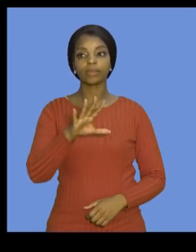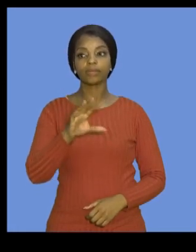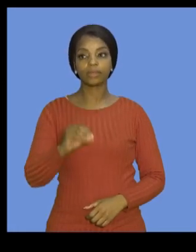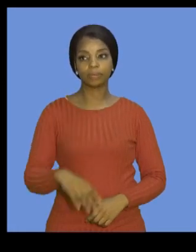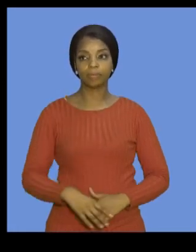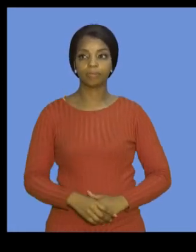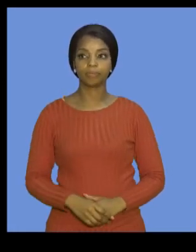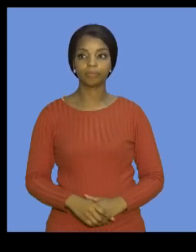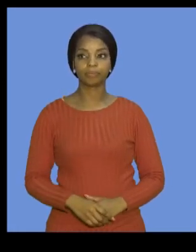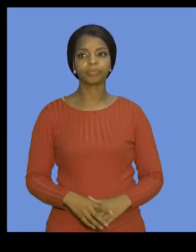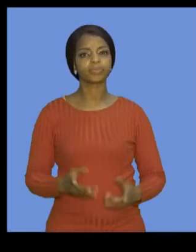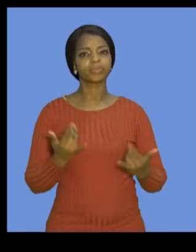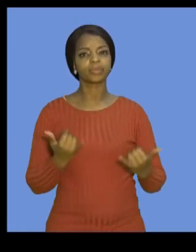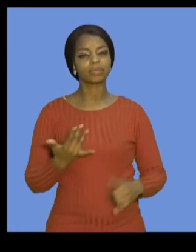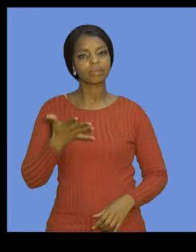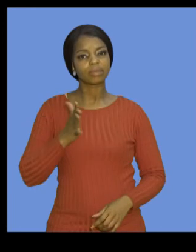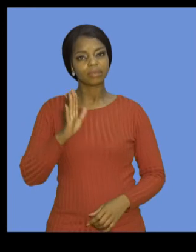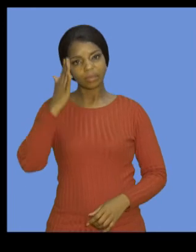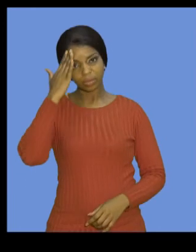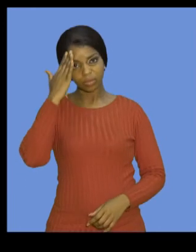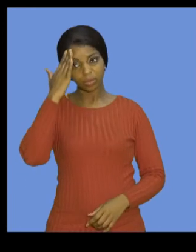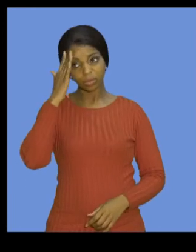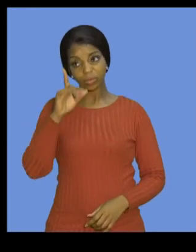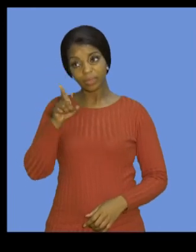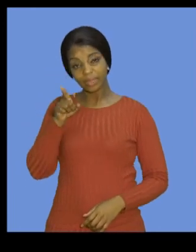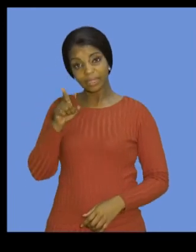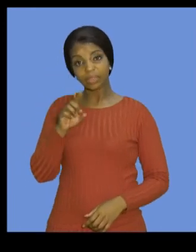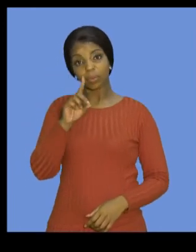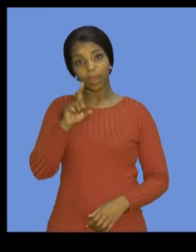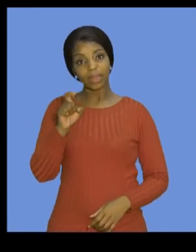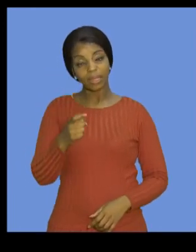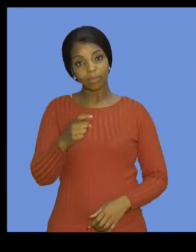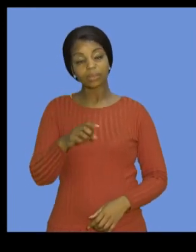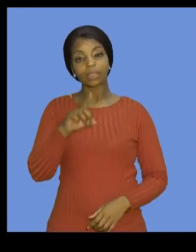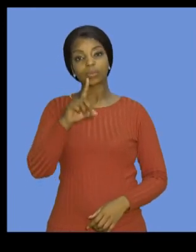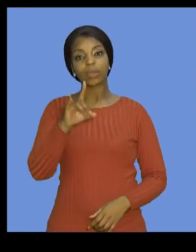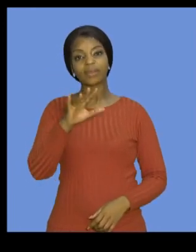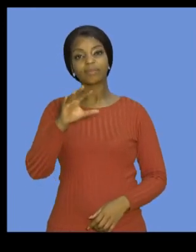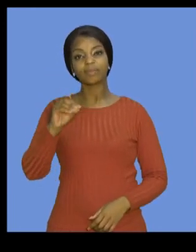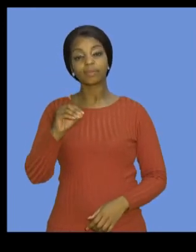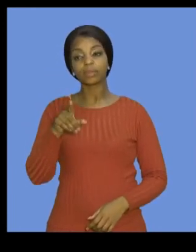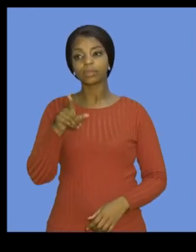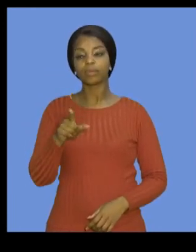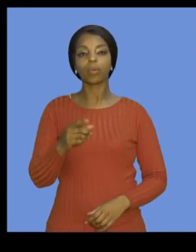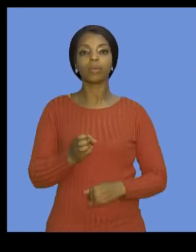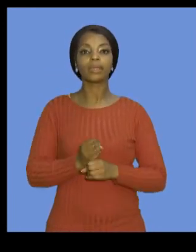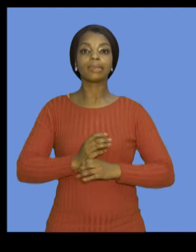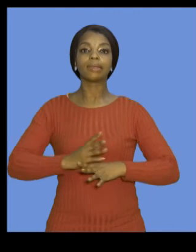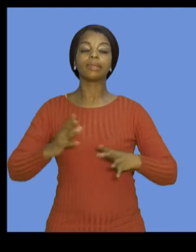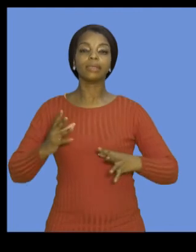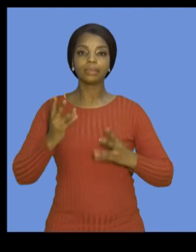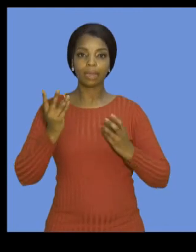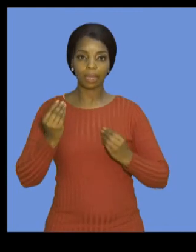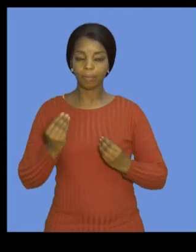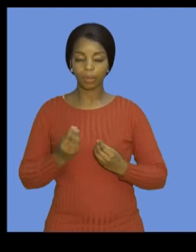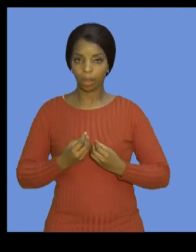1,150, right? So now we want to know how much is this in terms of interest rate of the initial amount, right?